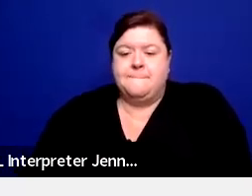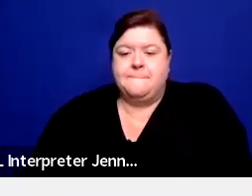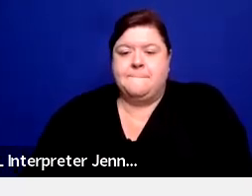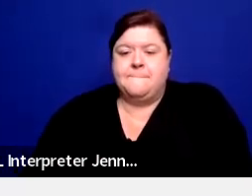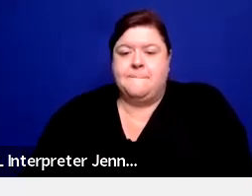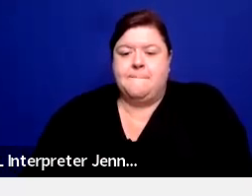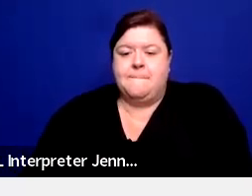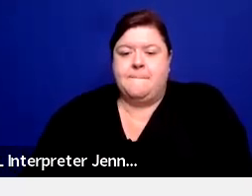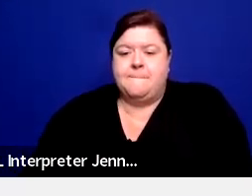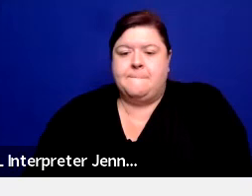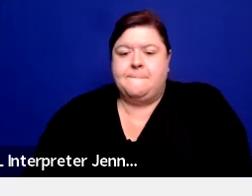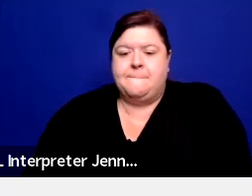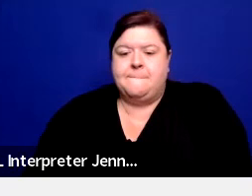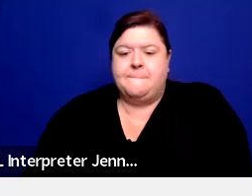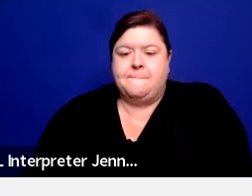Okay.